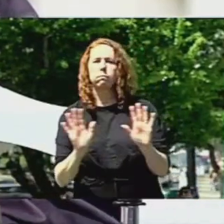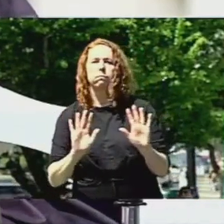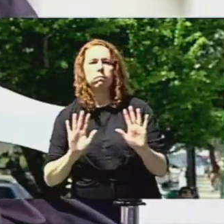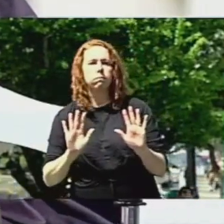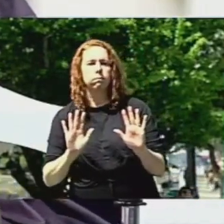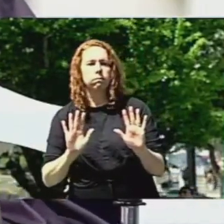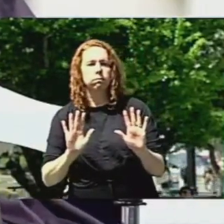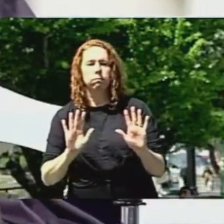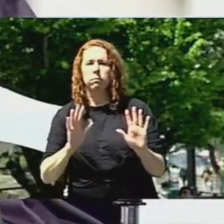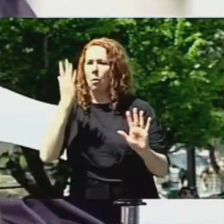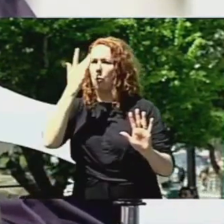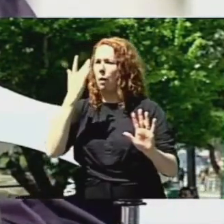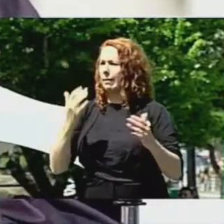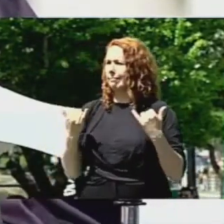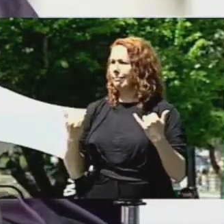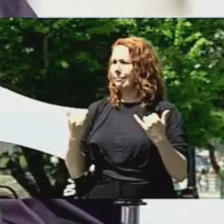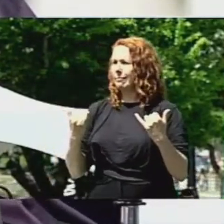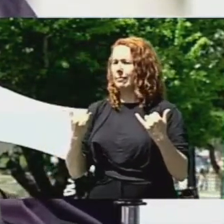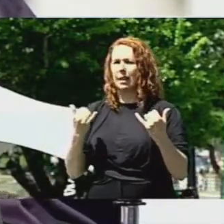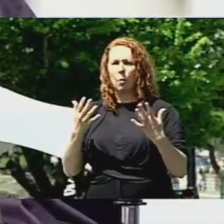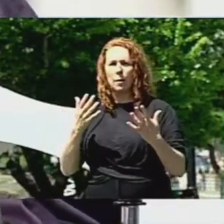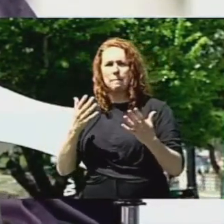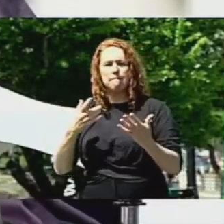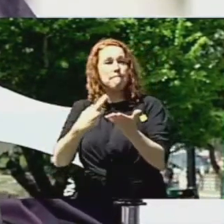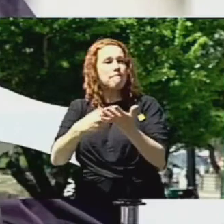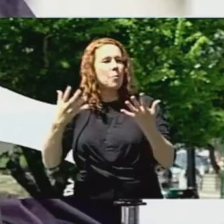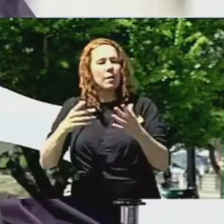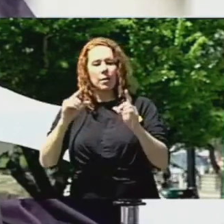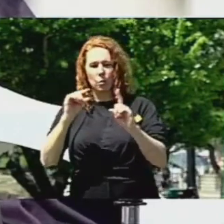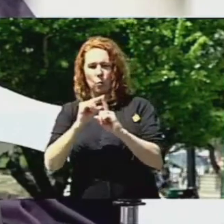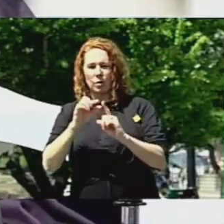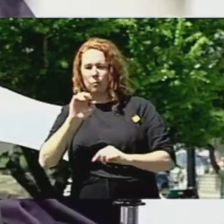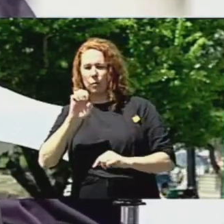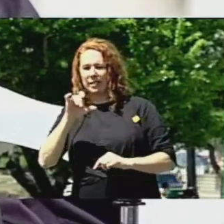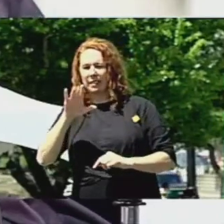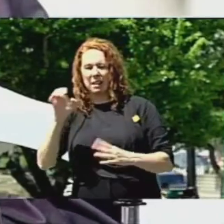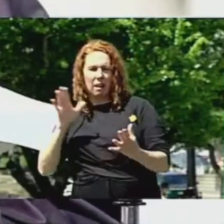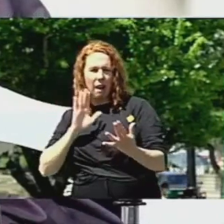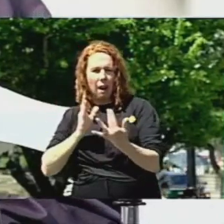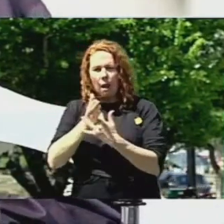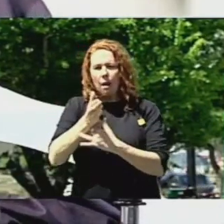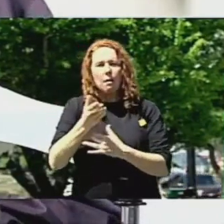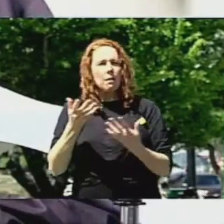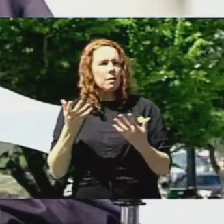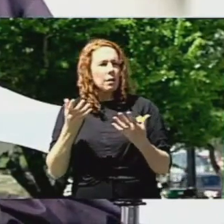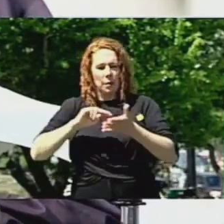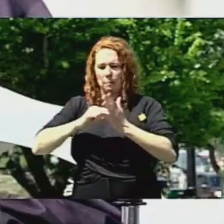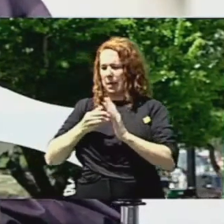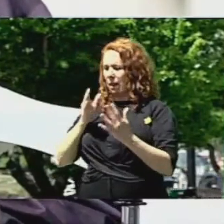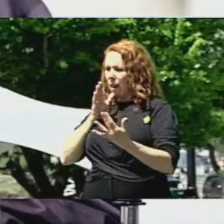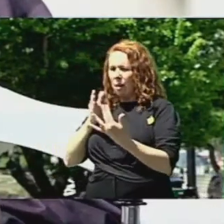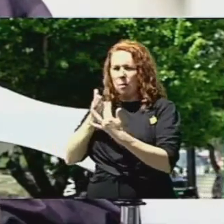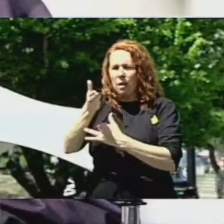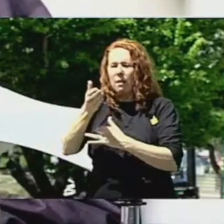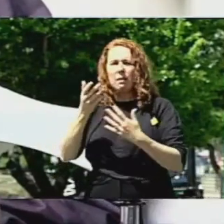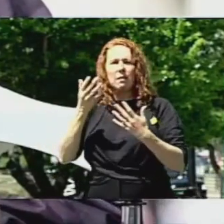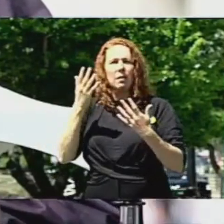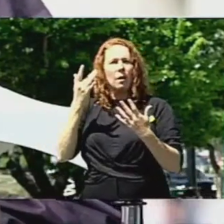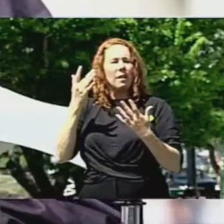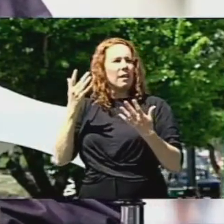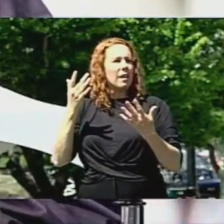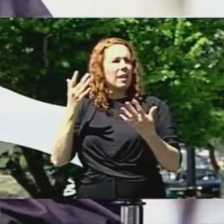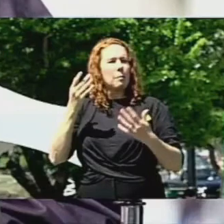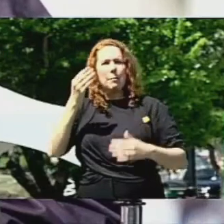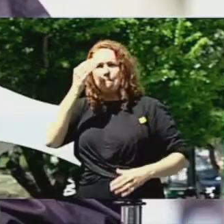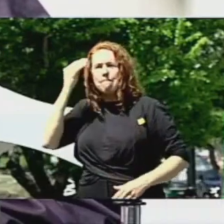Today I'm here to talk to you all about resiliency and what it means to me, and how this one word floods back in my head every